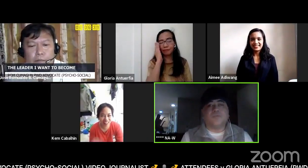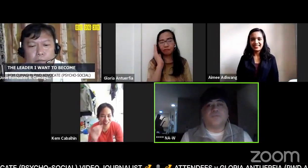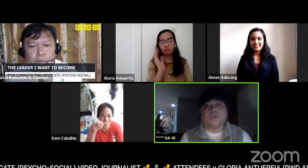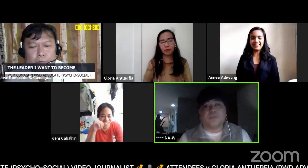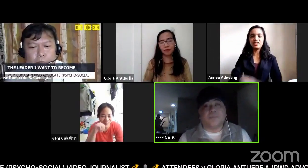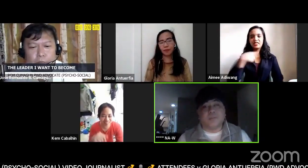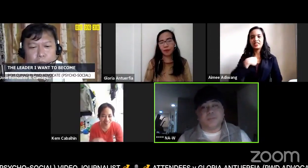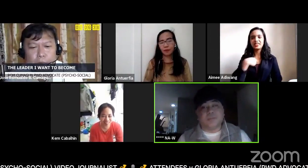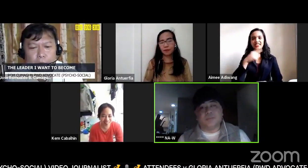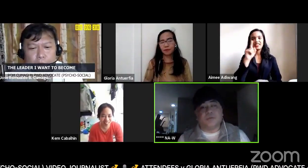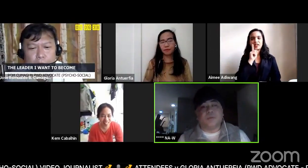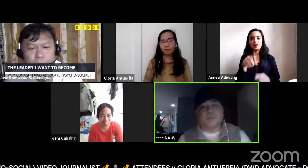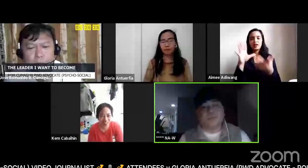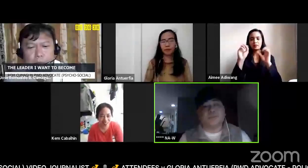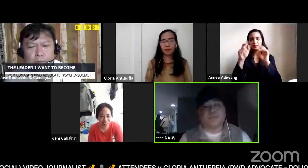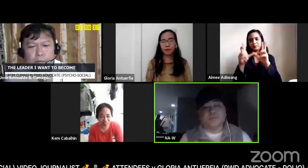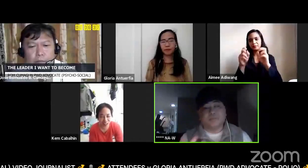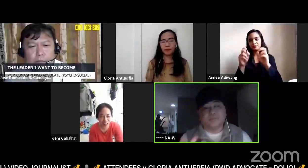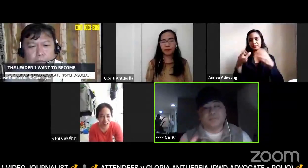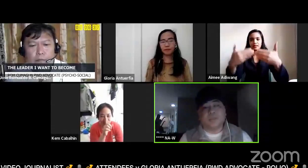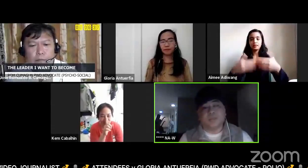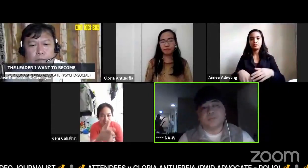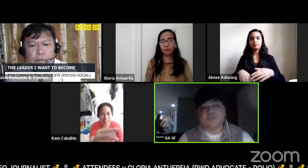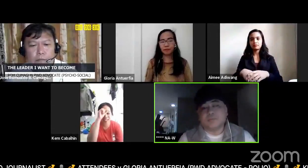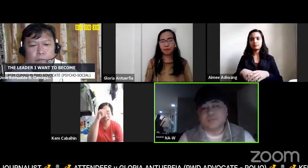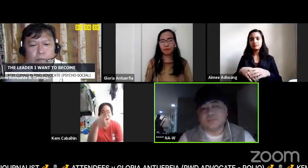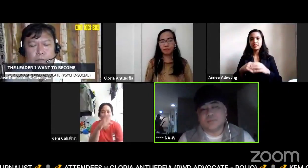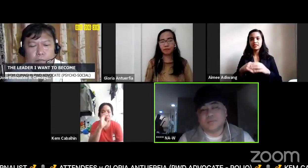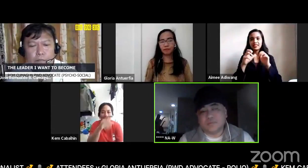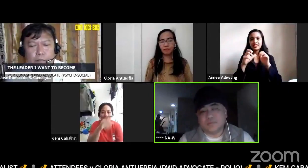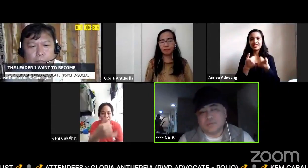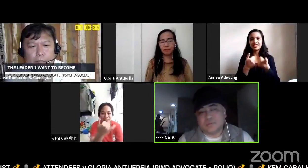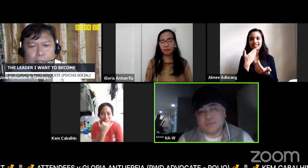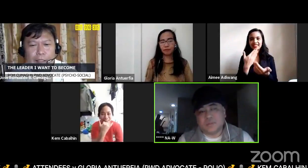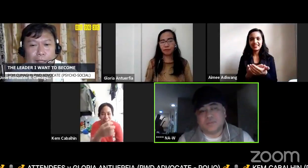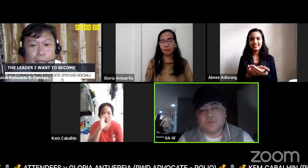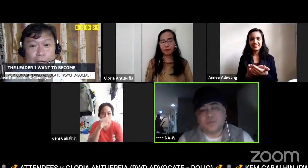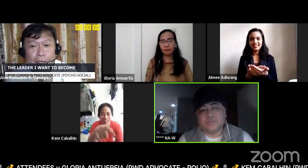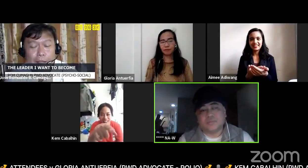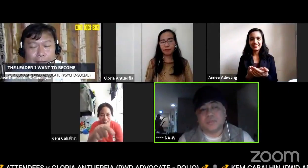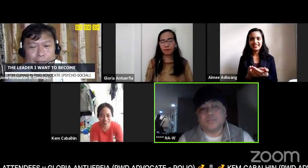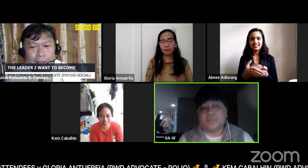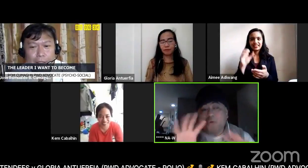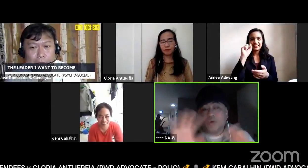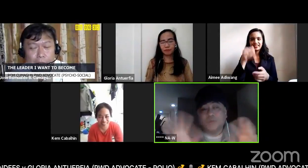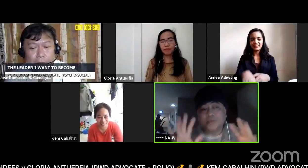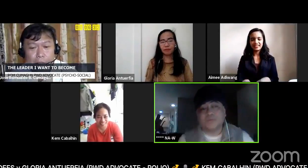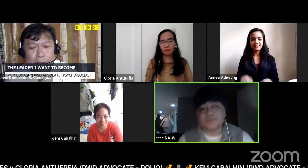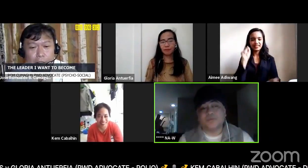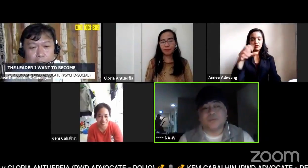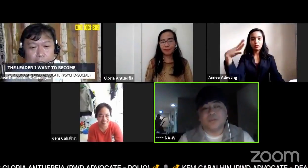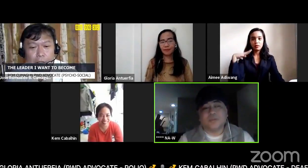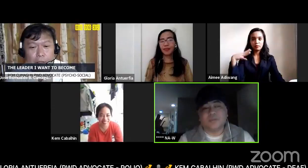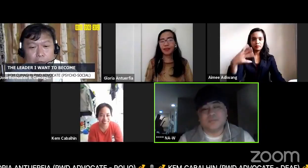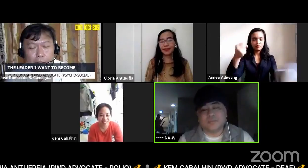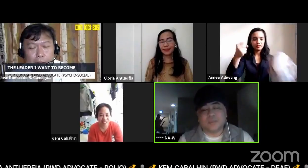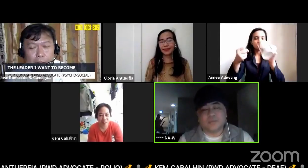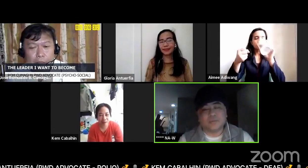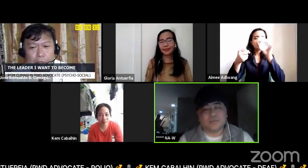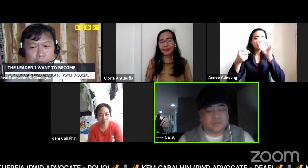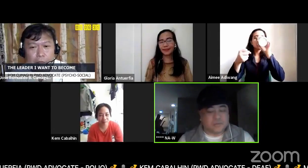I'm not sure if you've heard somebody talk about leadership the way I spoke Sige. it. May mga common terms siguro,